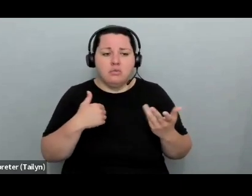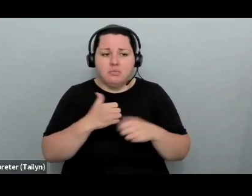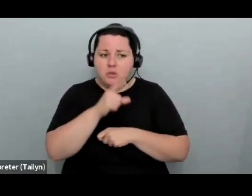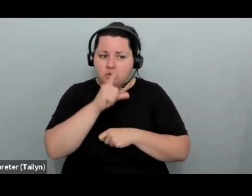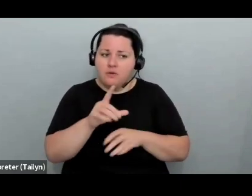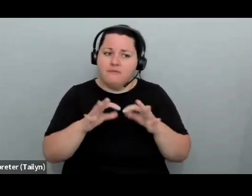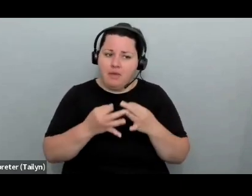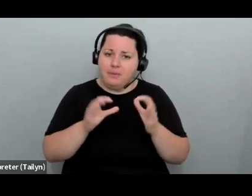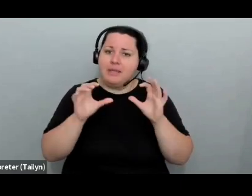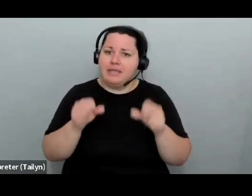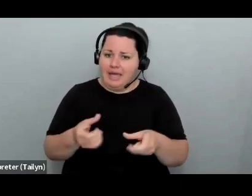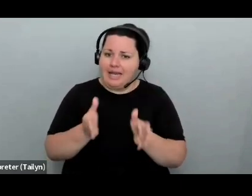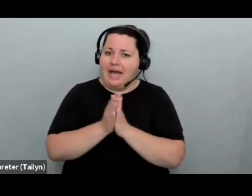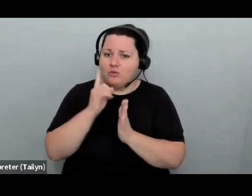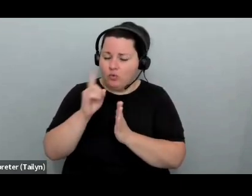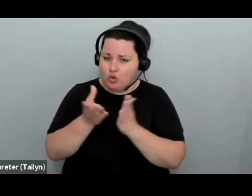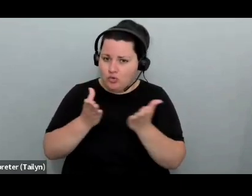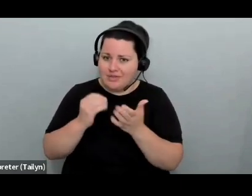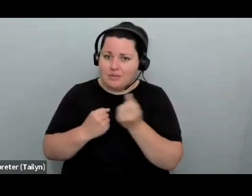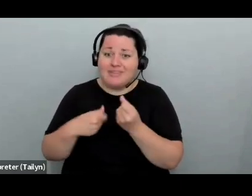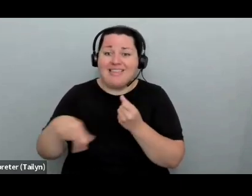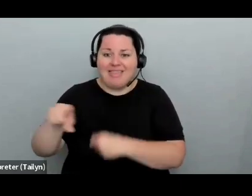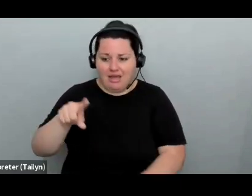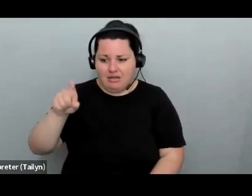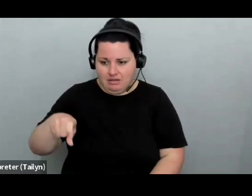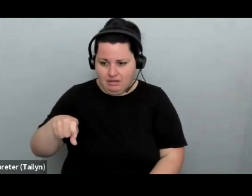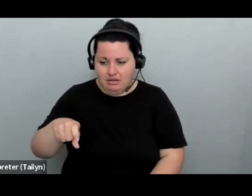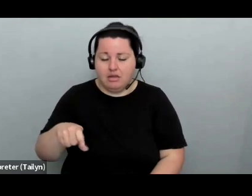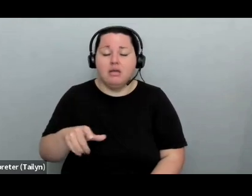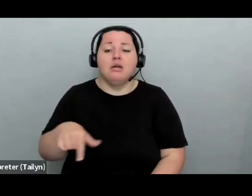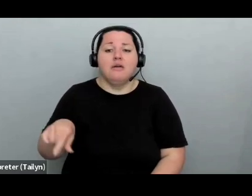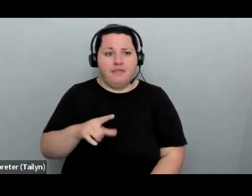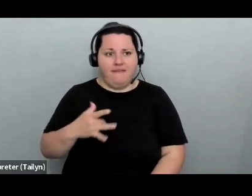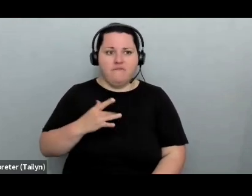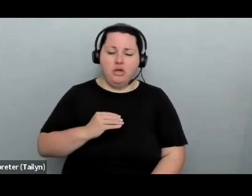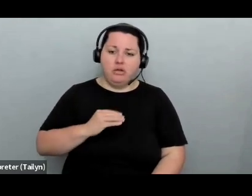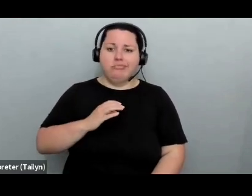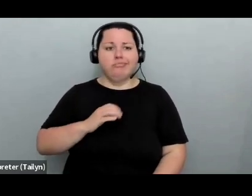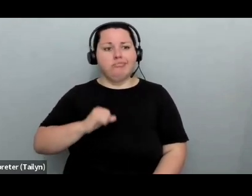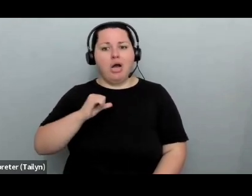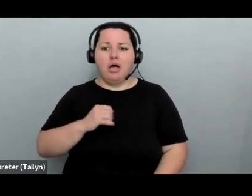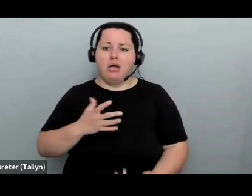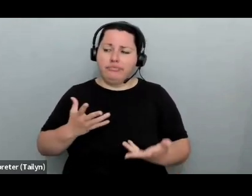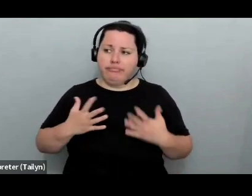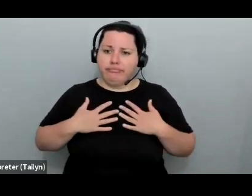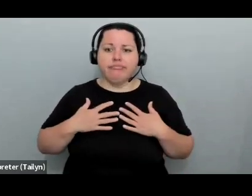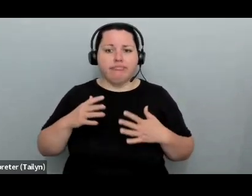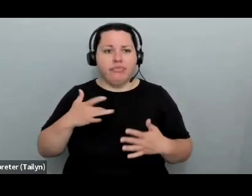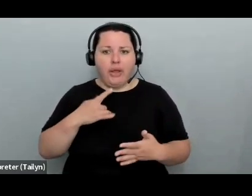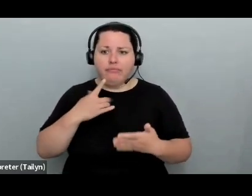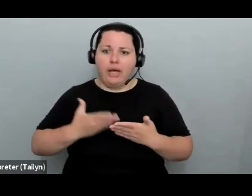for the services and the supports that they need, that they have a sense of dignity, and that they feel